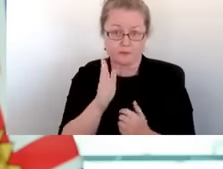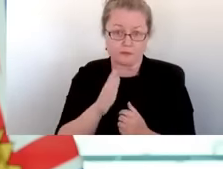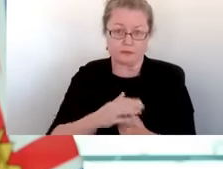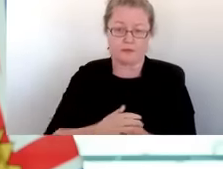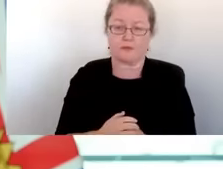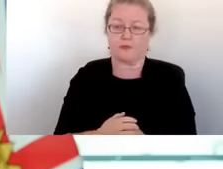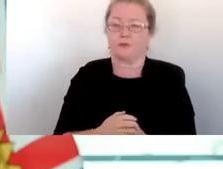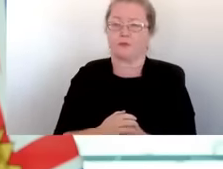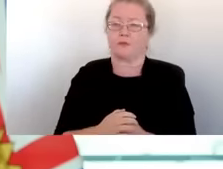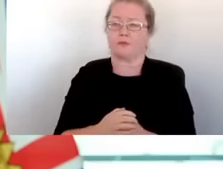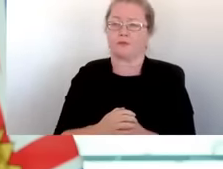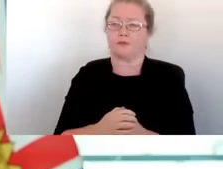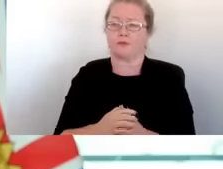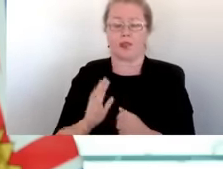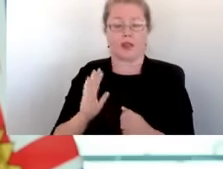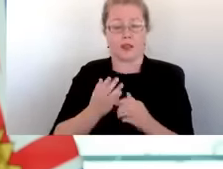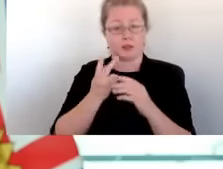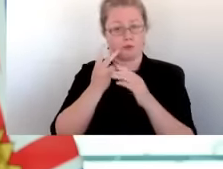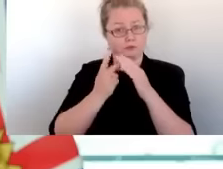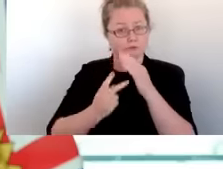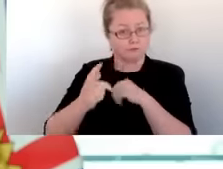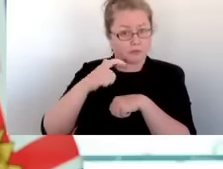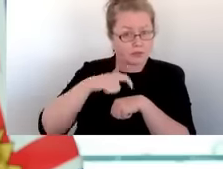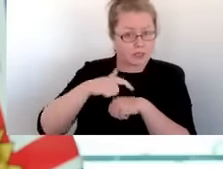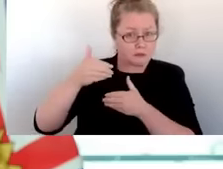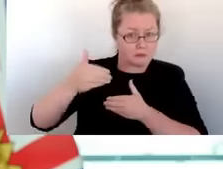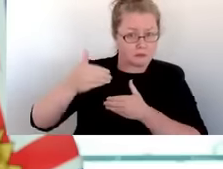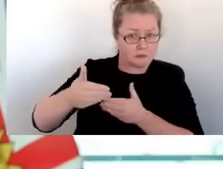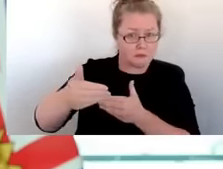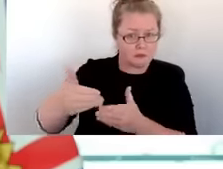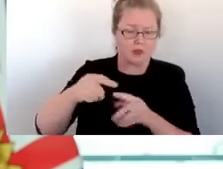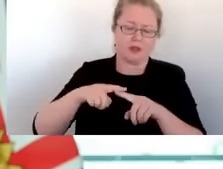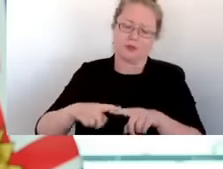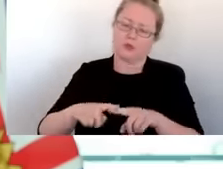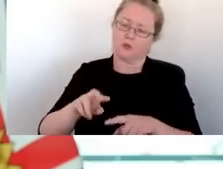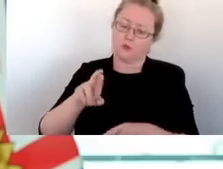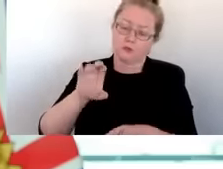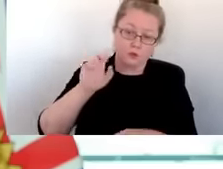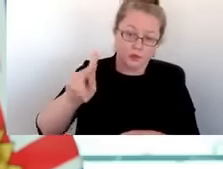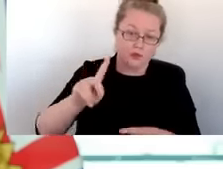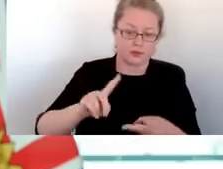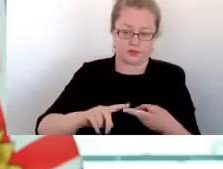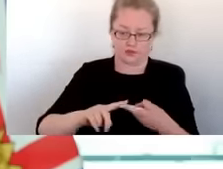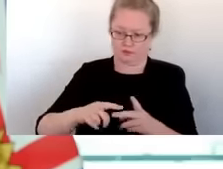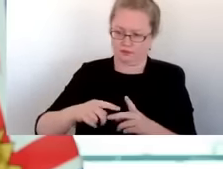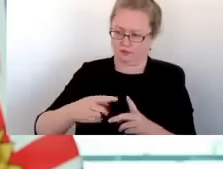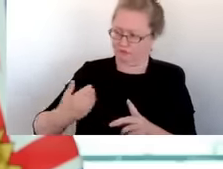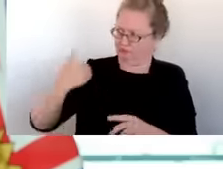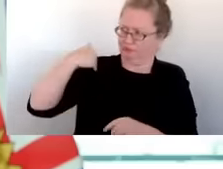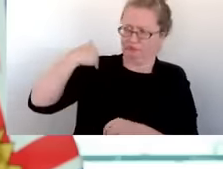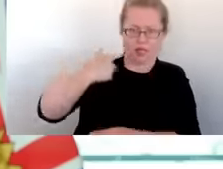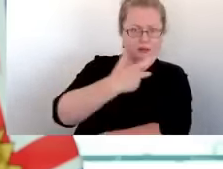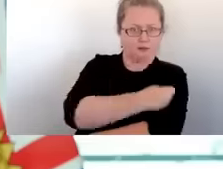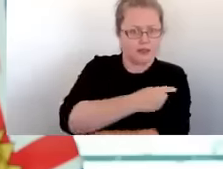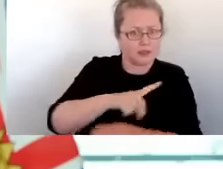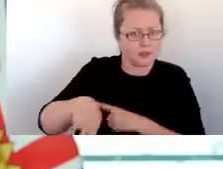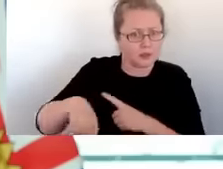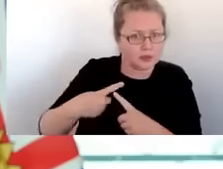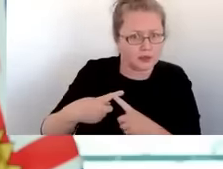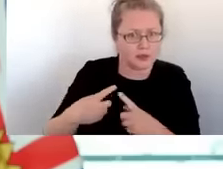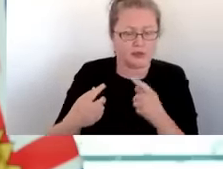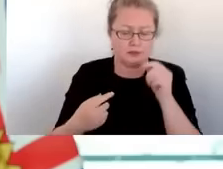So the timing will be based on risk and on the time since your last dose. So first